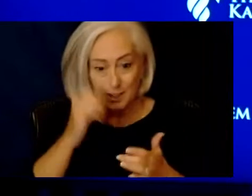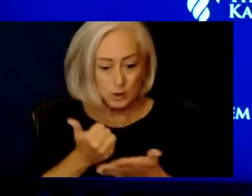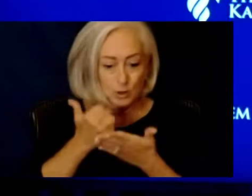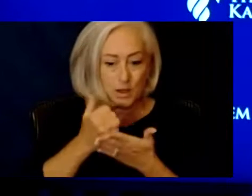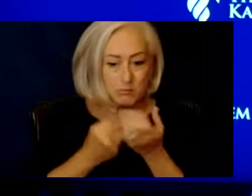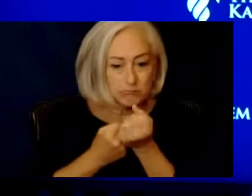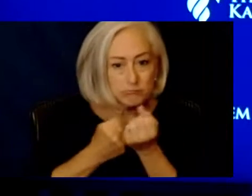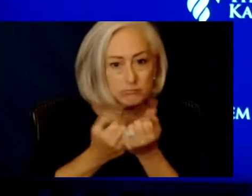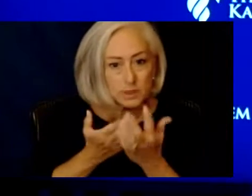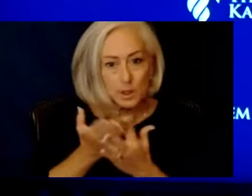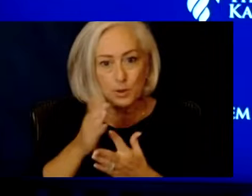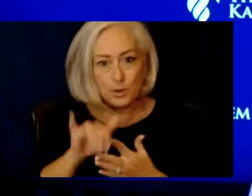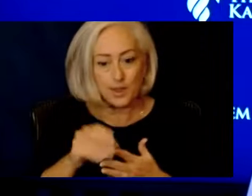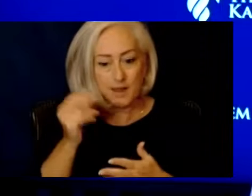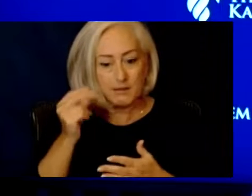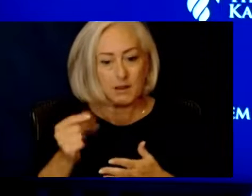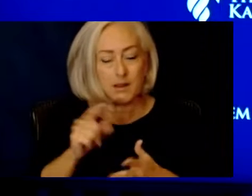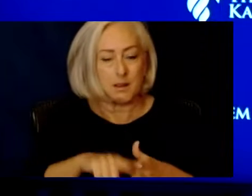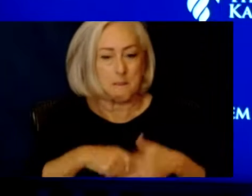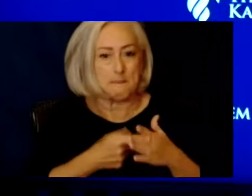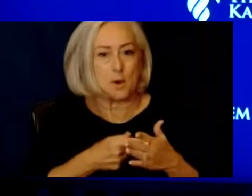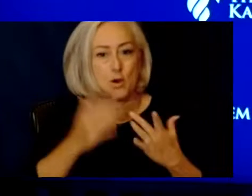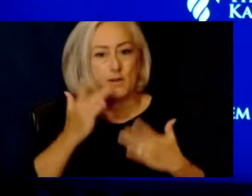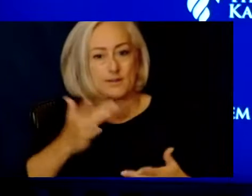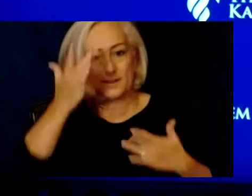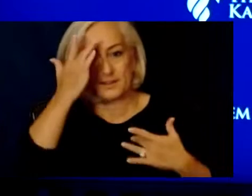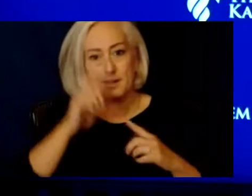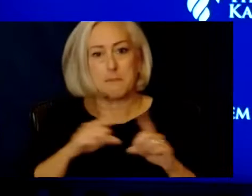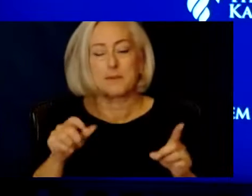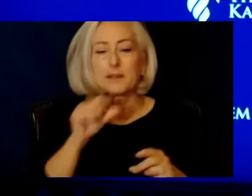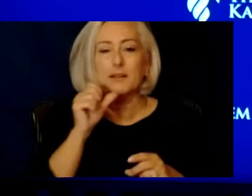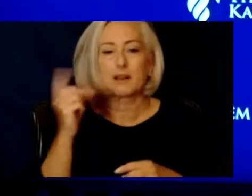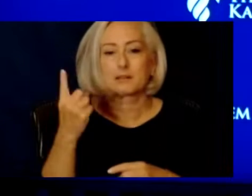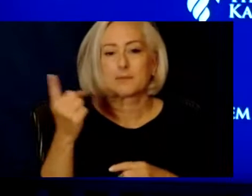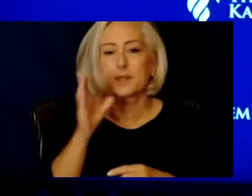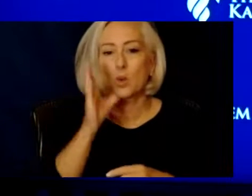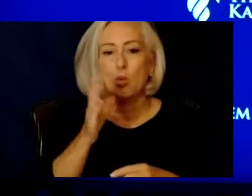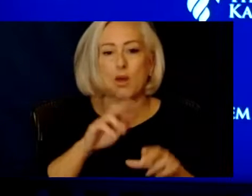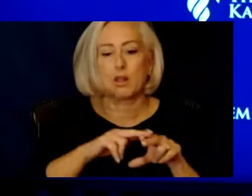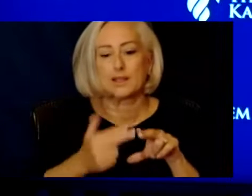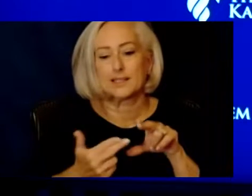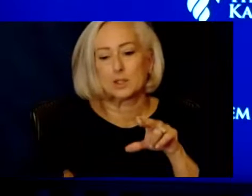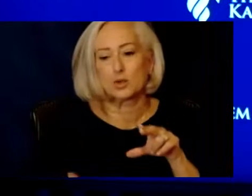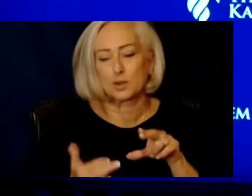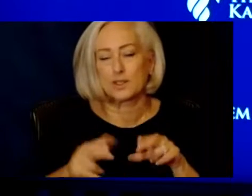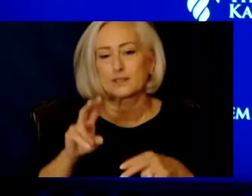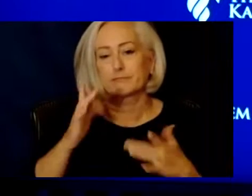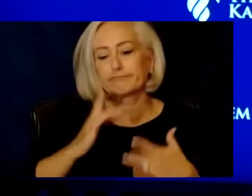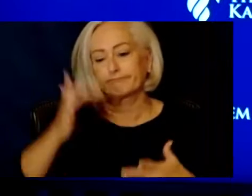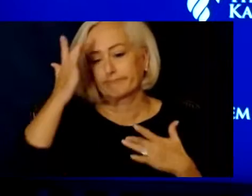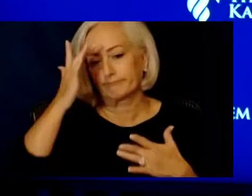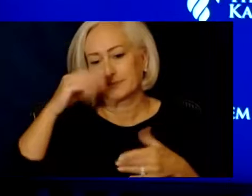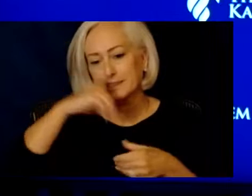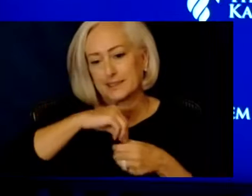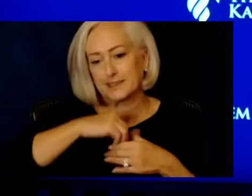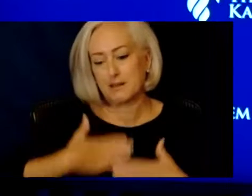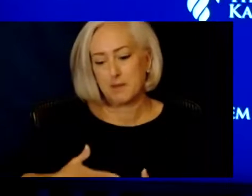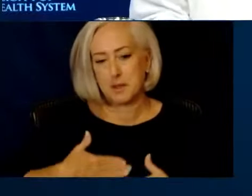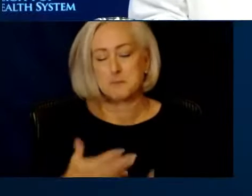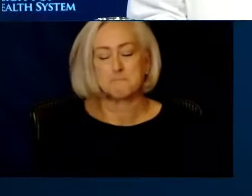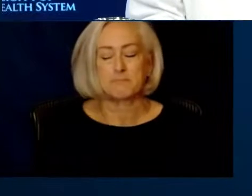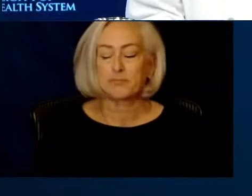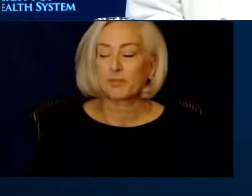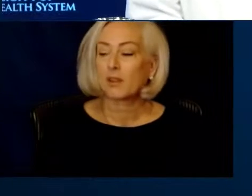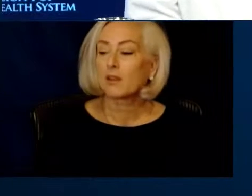that immediate part of being ill, but it is definitely not something that's going to like decrease the amount of virus in their body at that point in time. Okay, so time, it